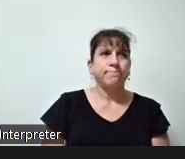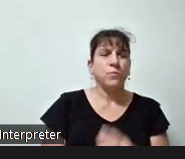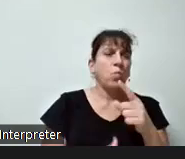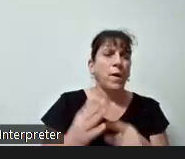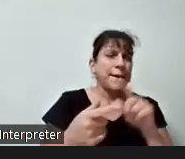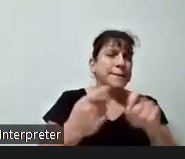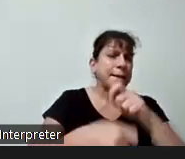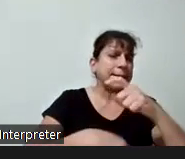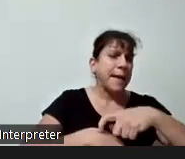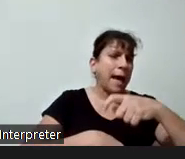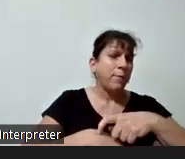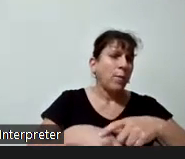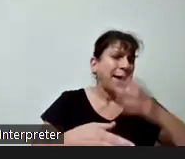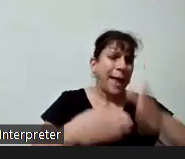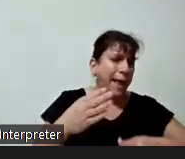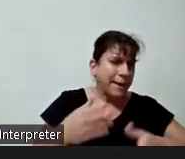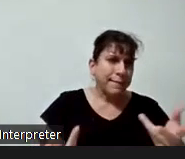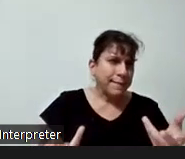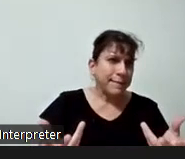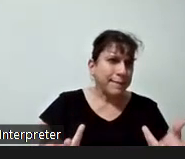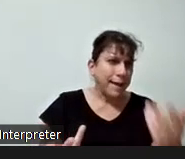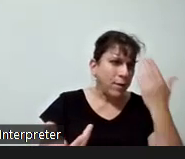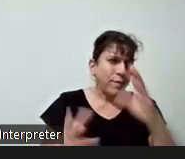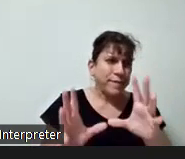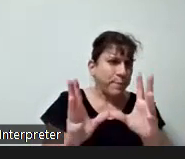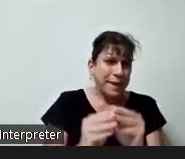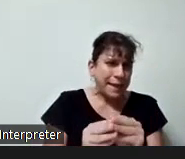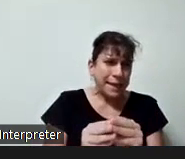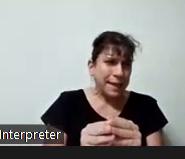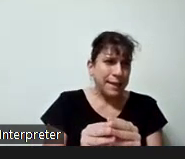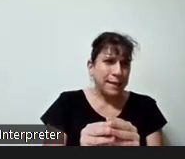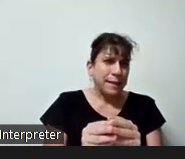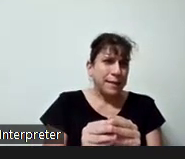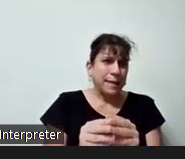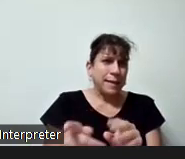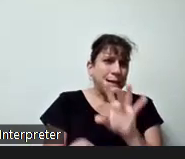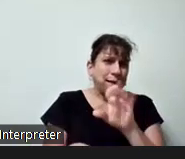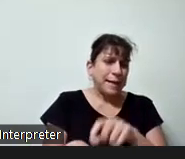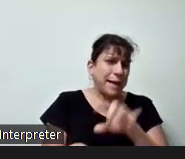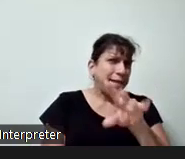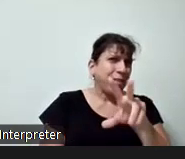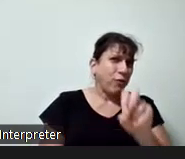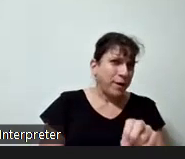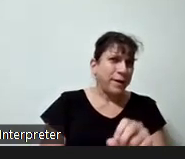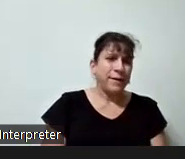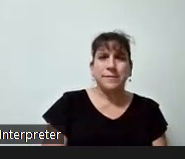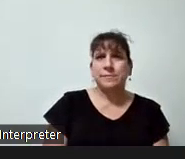exact time are we going to end? I'm not sure if that's the meeting. If so, that's 8:30.